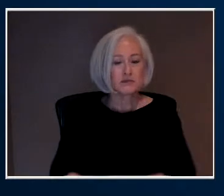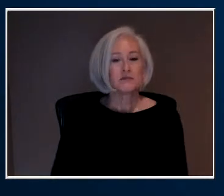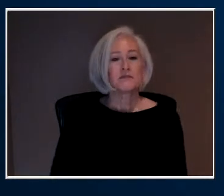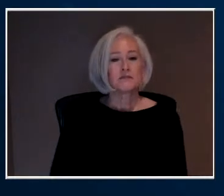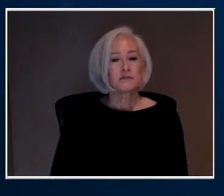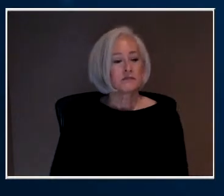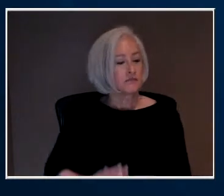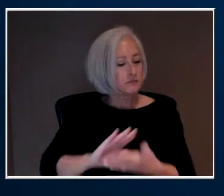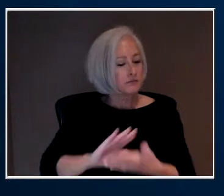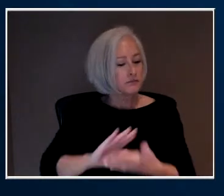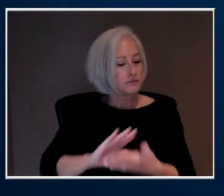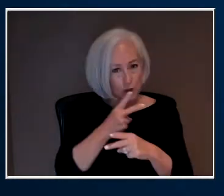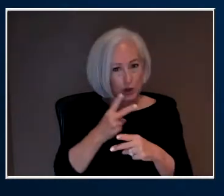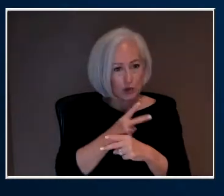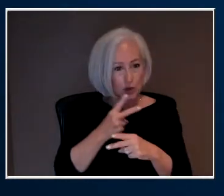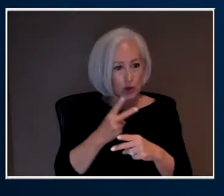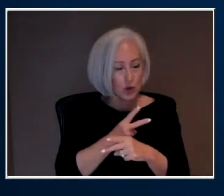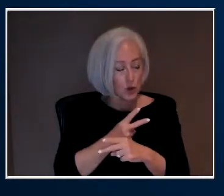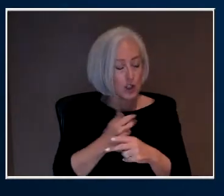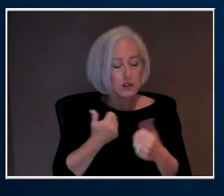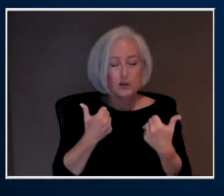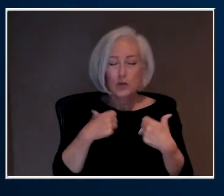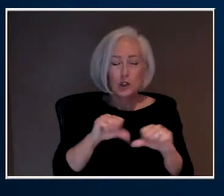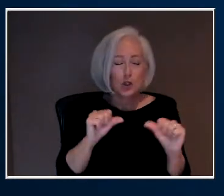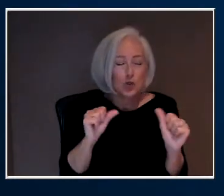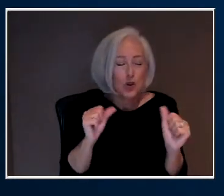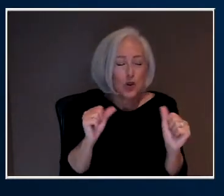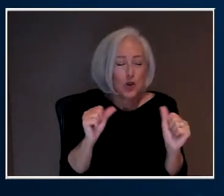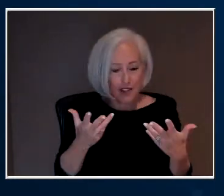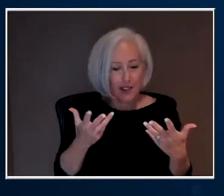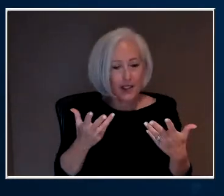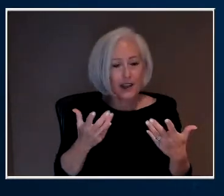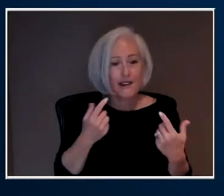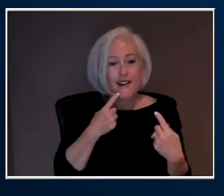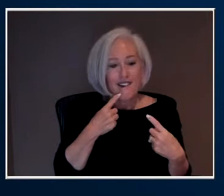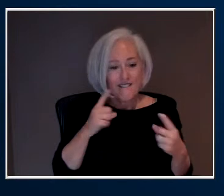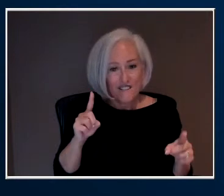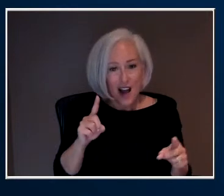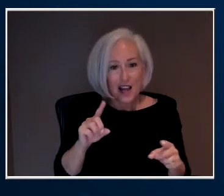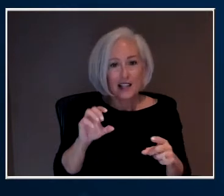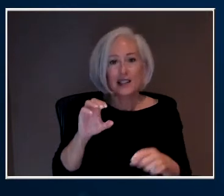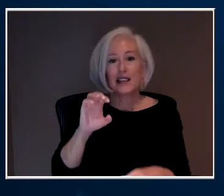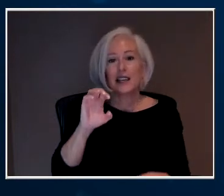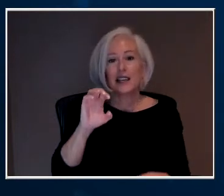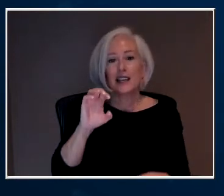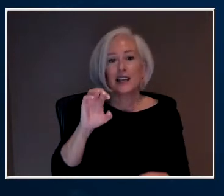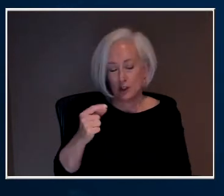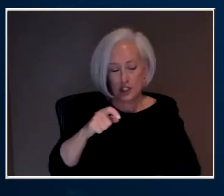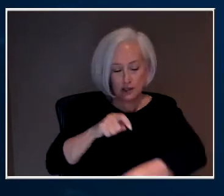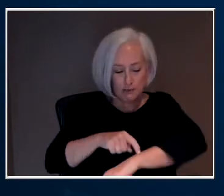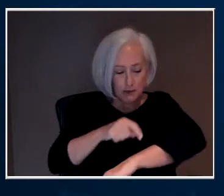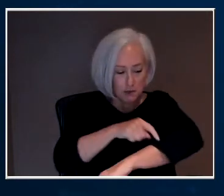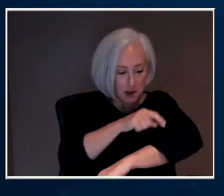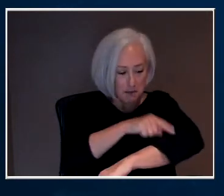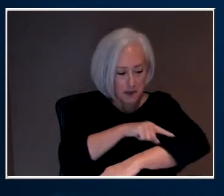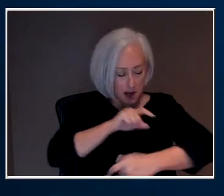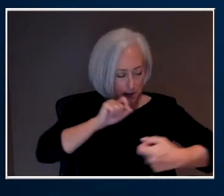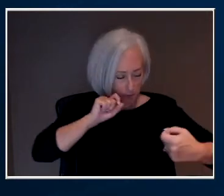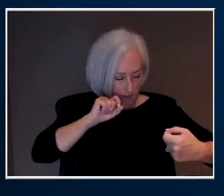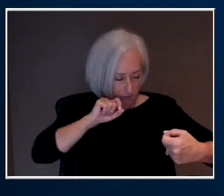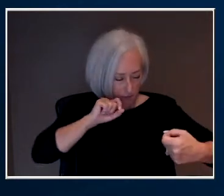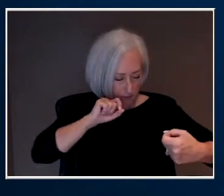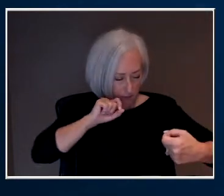worse and worse. And we tried all those things. So I finally had an EMG and looking at the